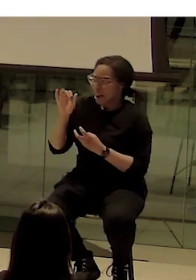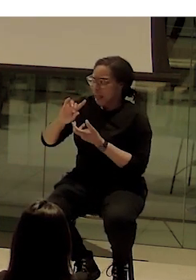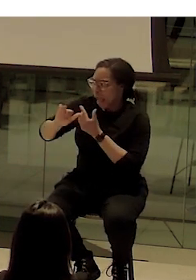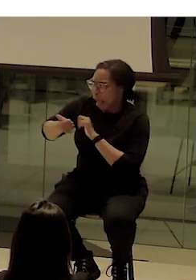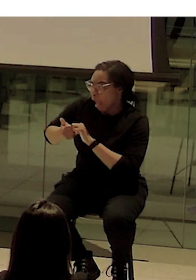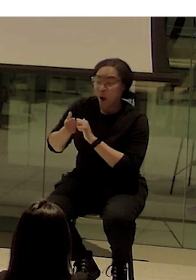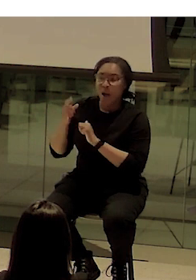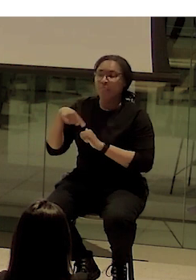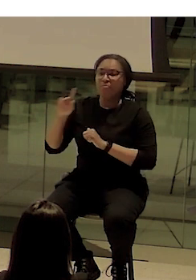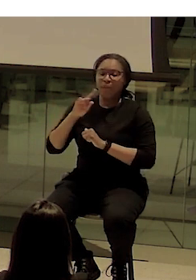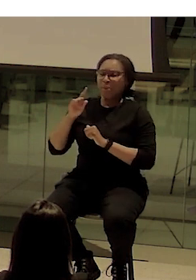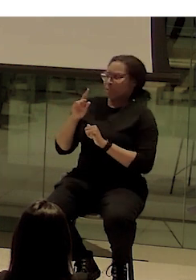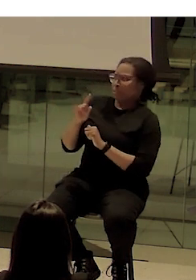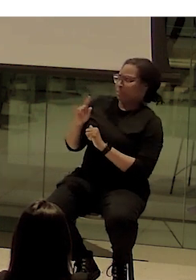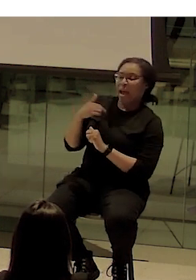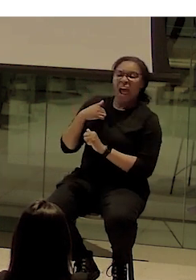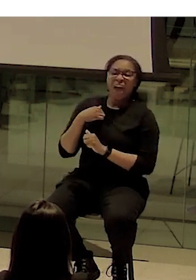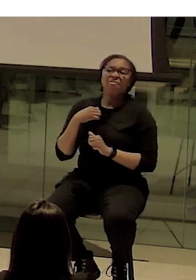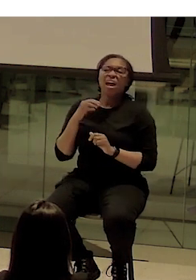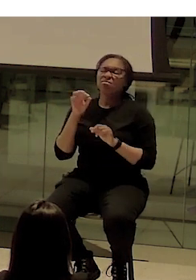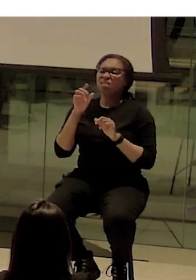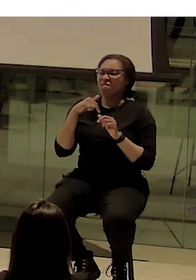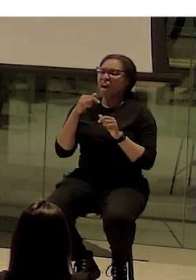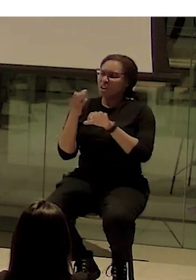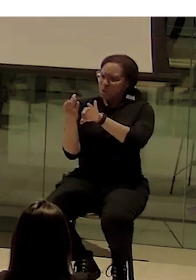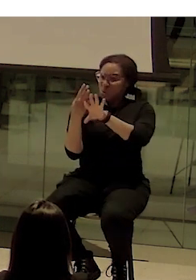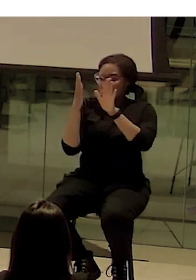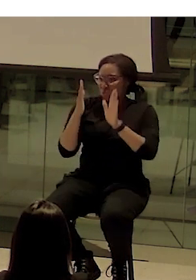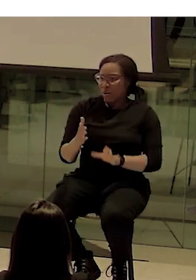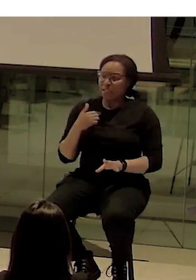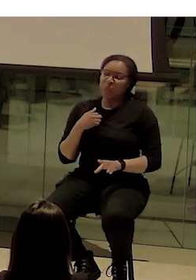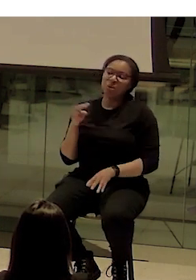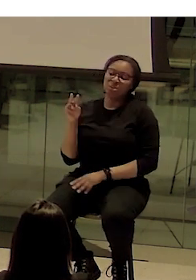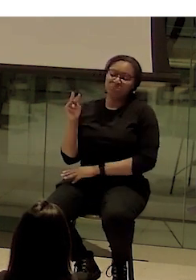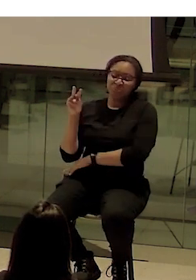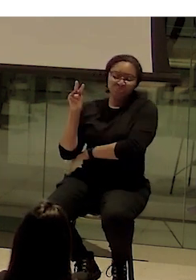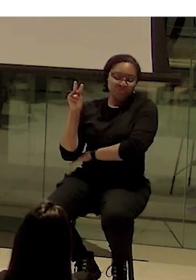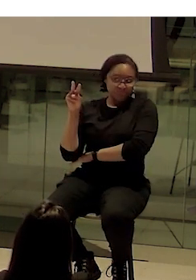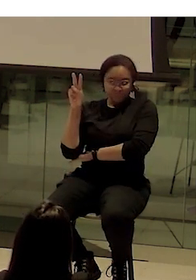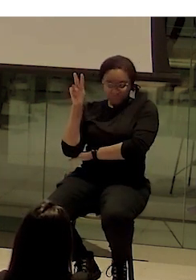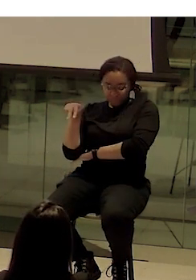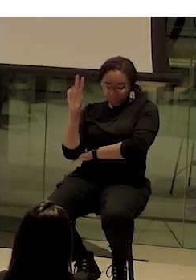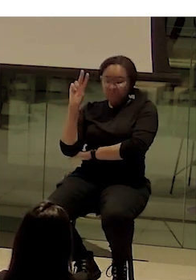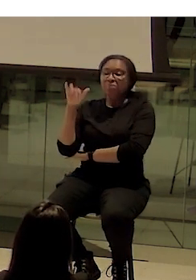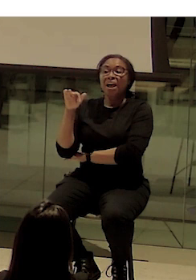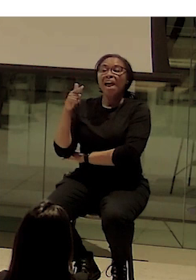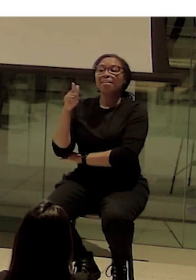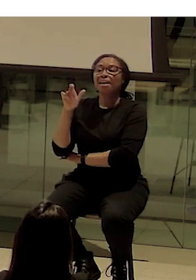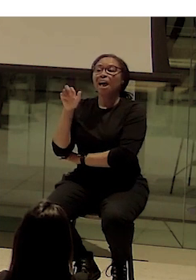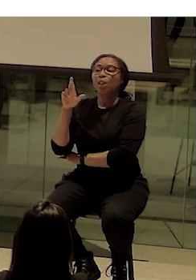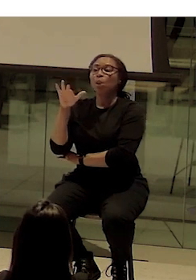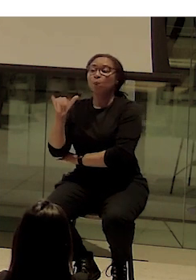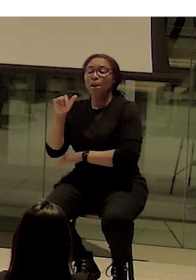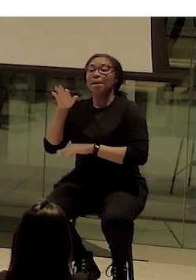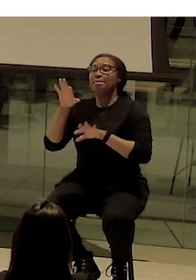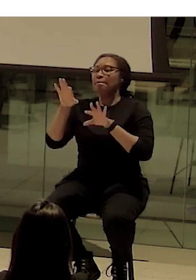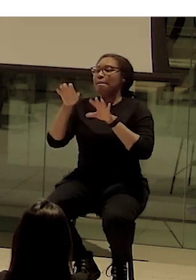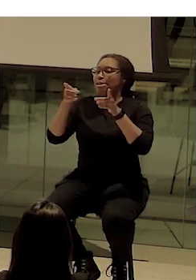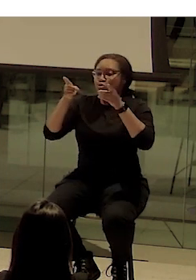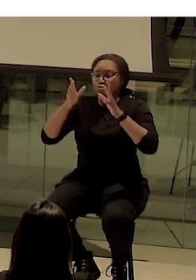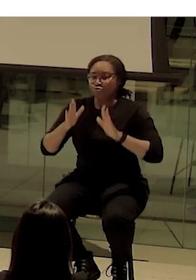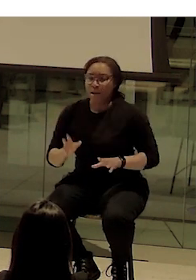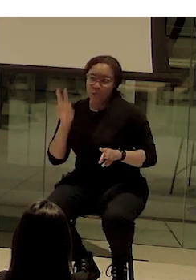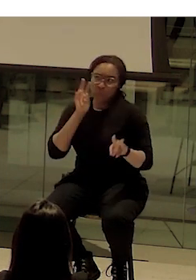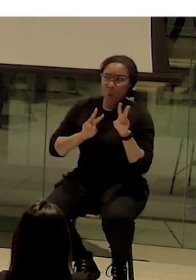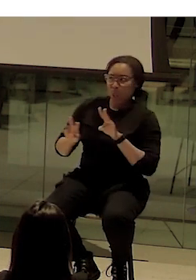terror. Critics will shake their heads in bemused silence. Gallery directors will wring their hands at the sight of throngs of the gallery curious flooding